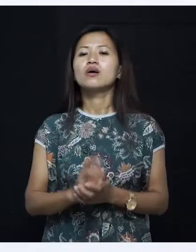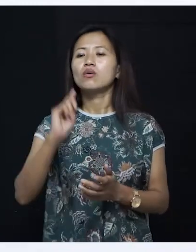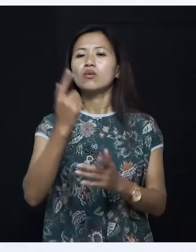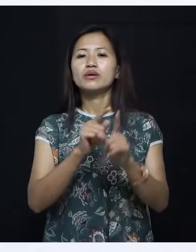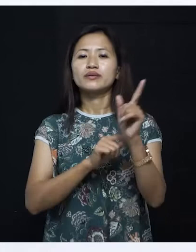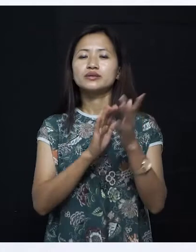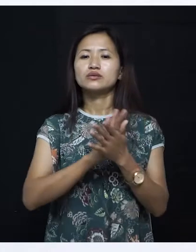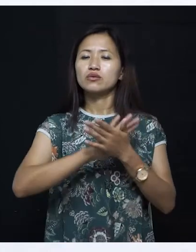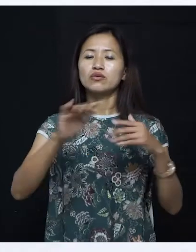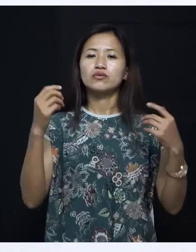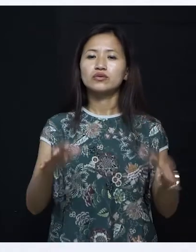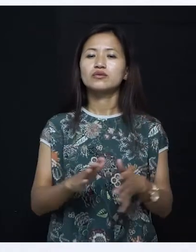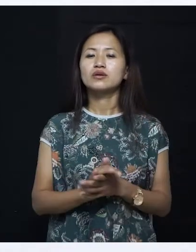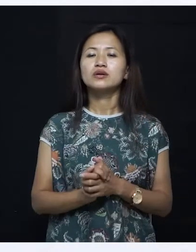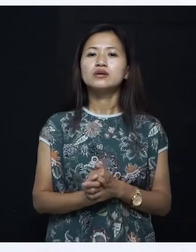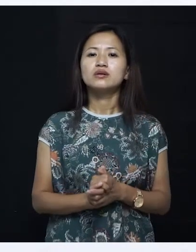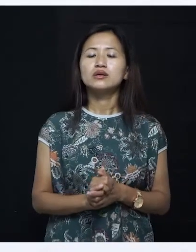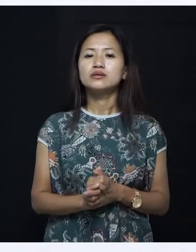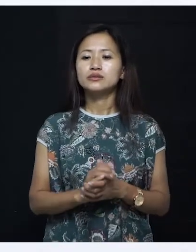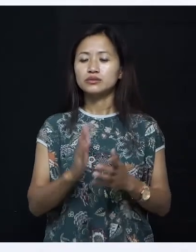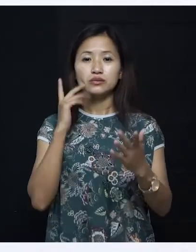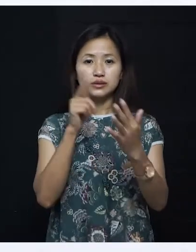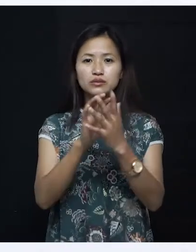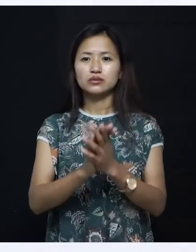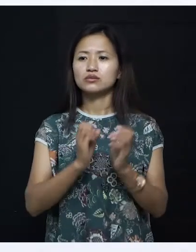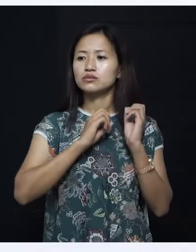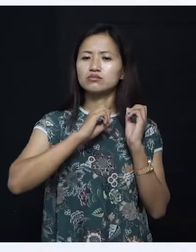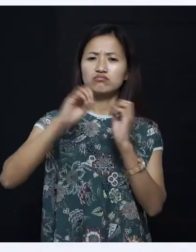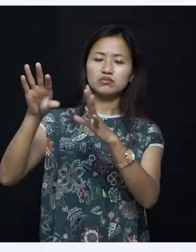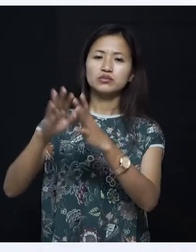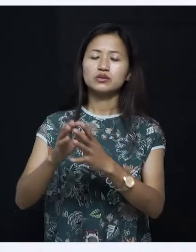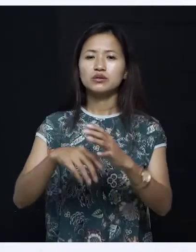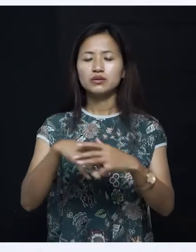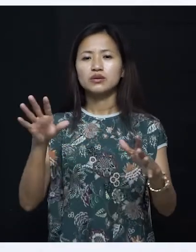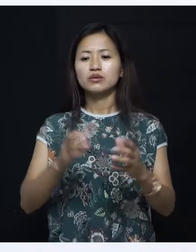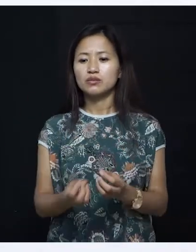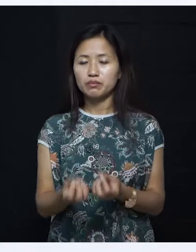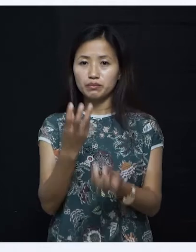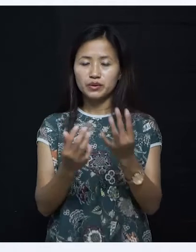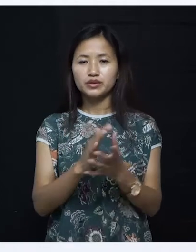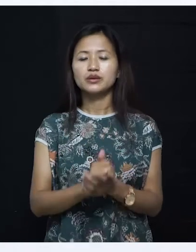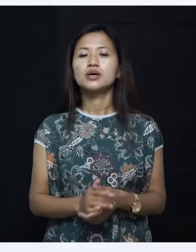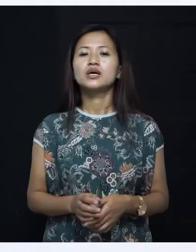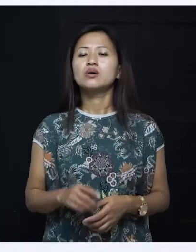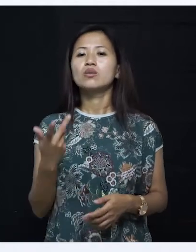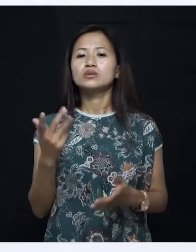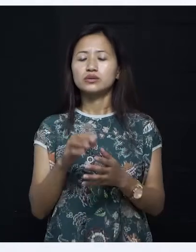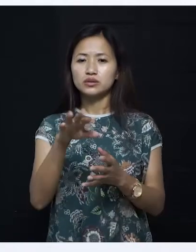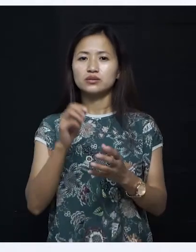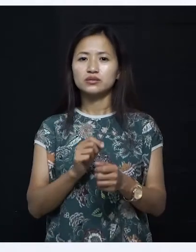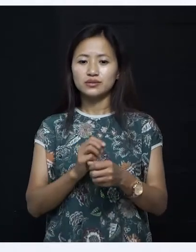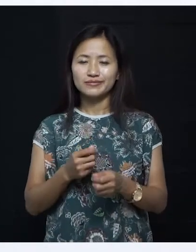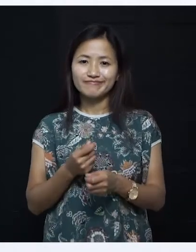is over, after your session is over, what we tend to do is you just throw it away or you just burn it, isn't it? But what you can do is you can